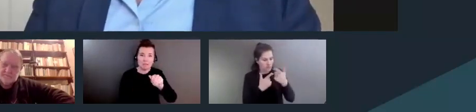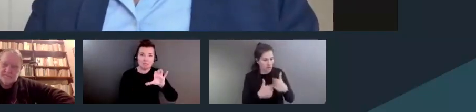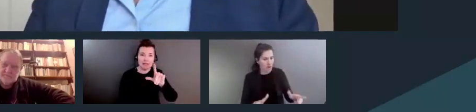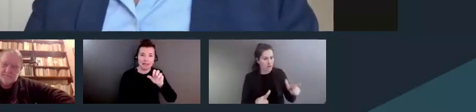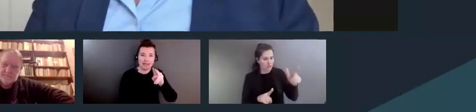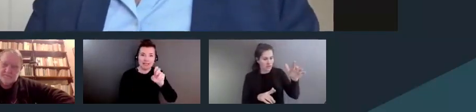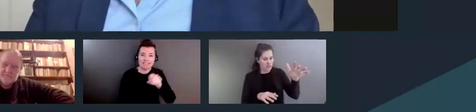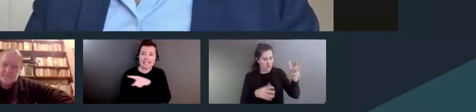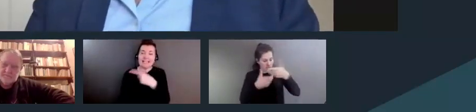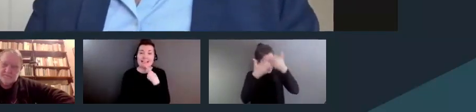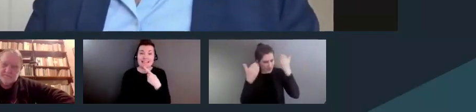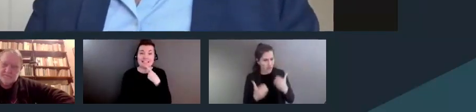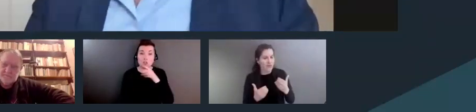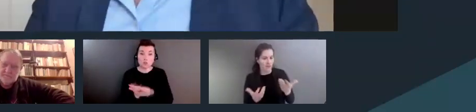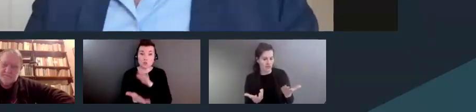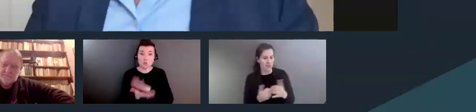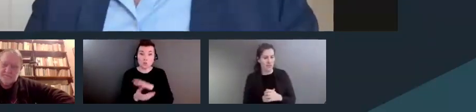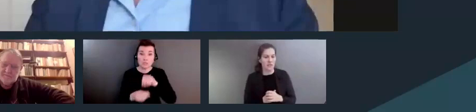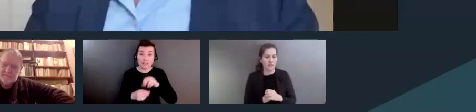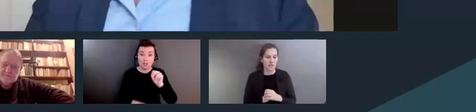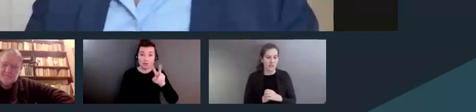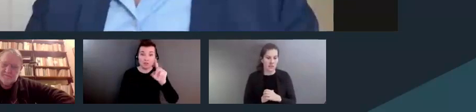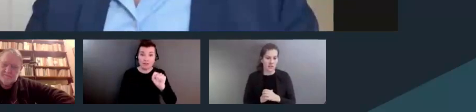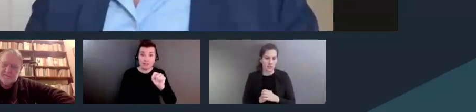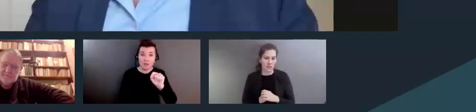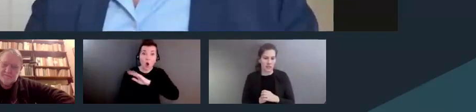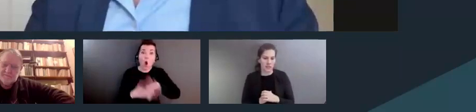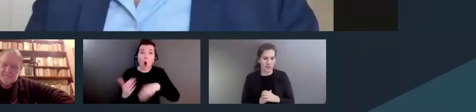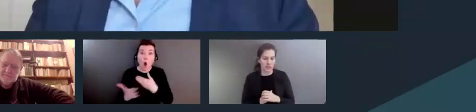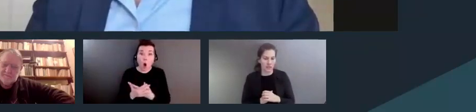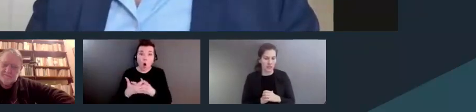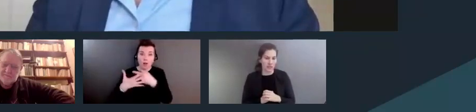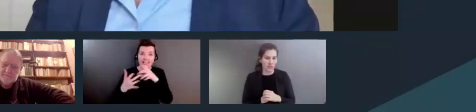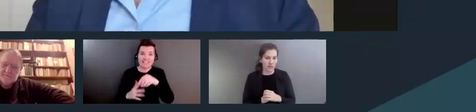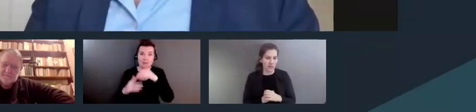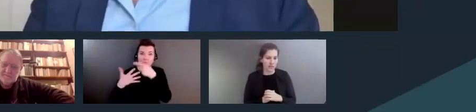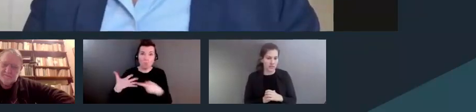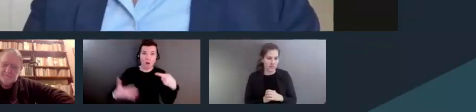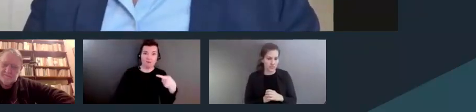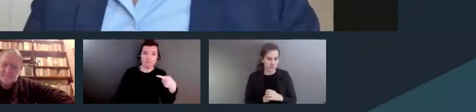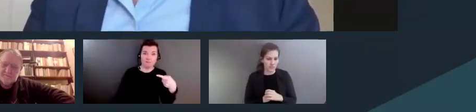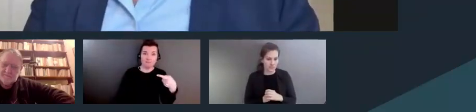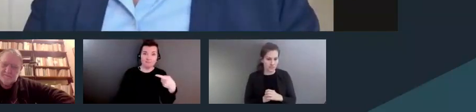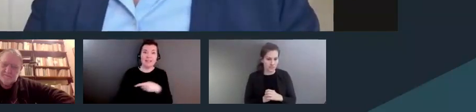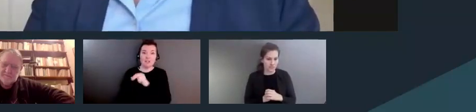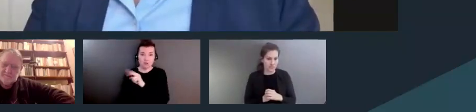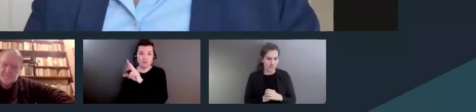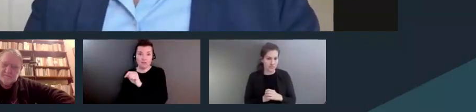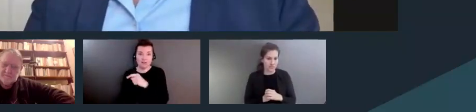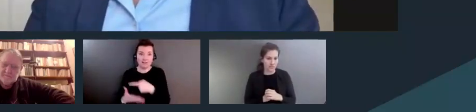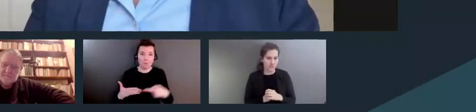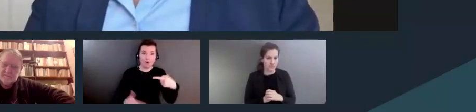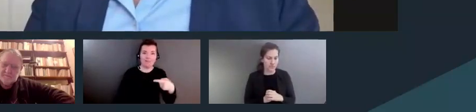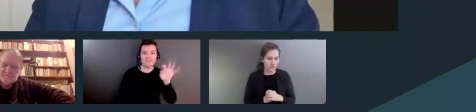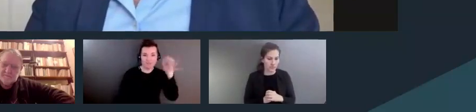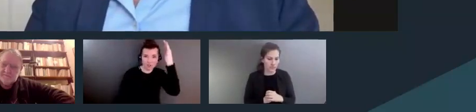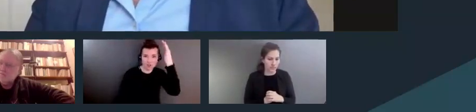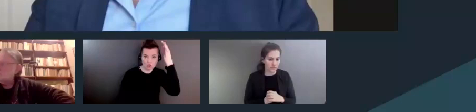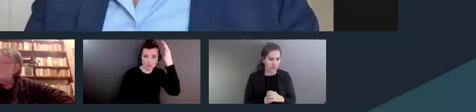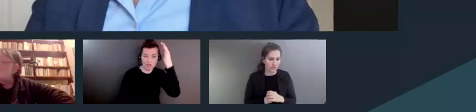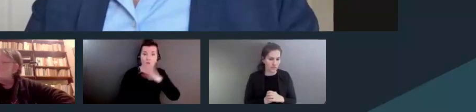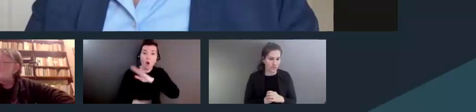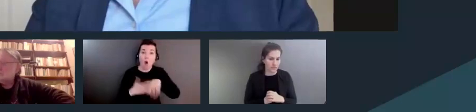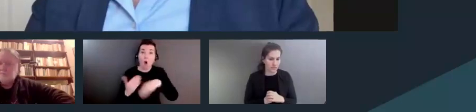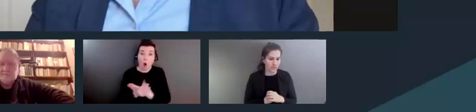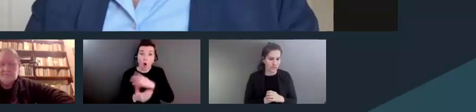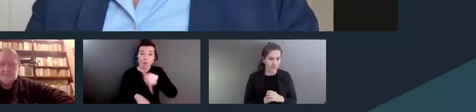all the schools operate in English except for one in Iqaluit, which operates in French. 37 out of the 42 school principals